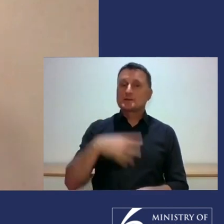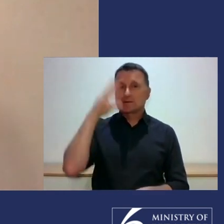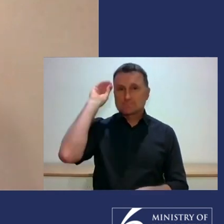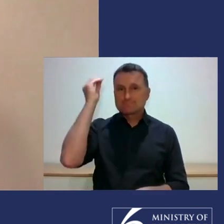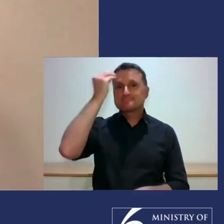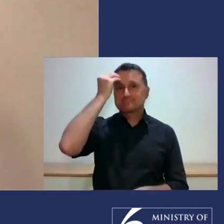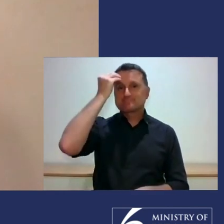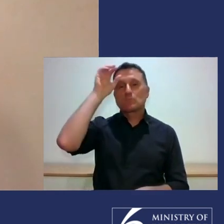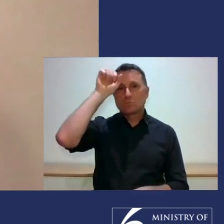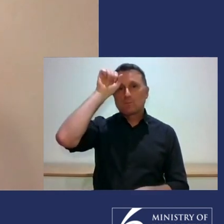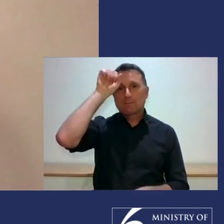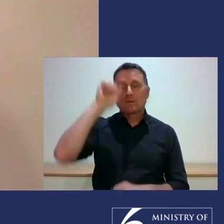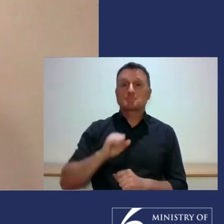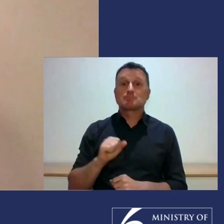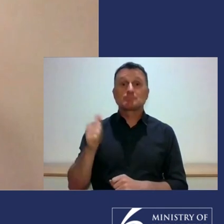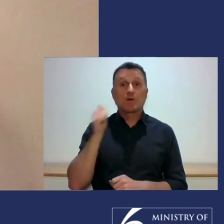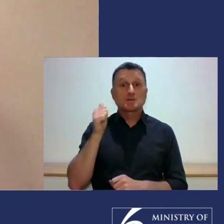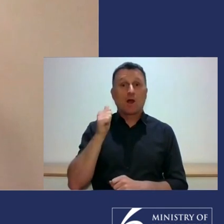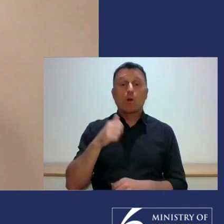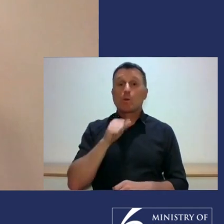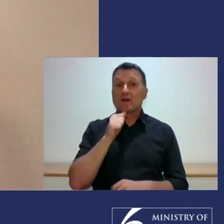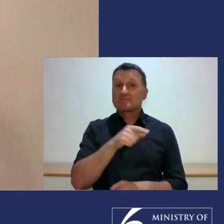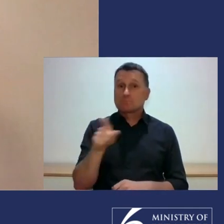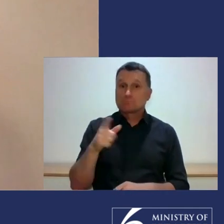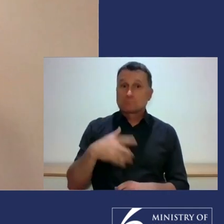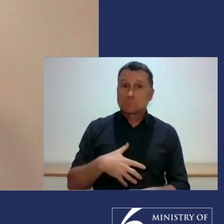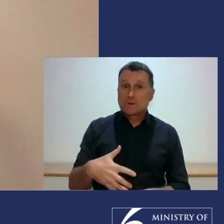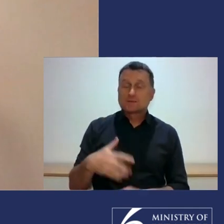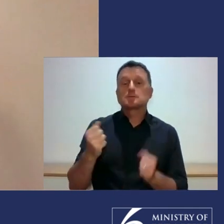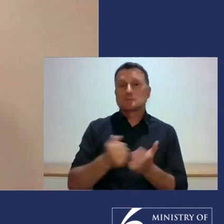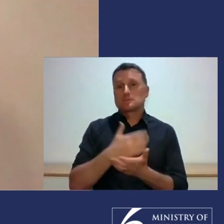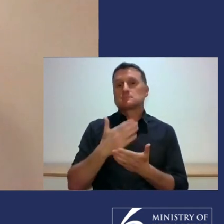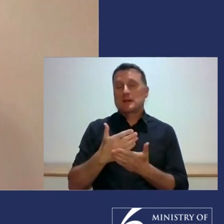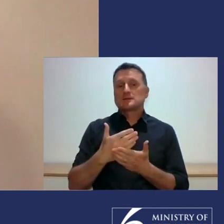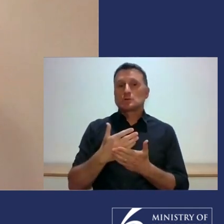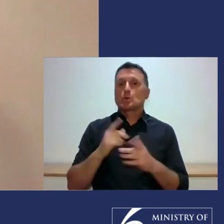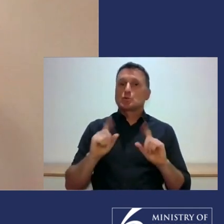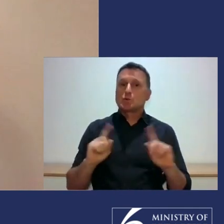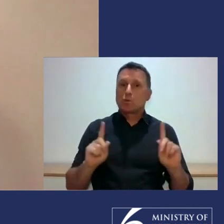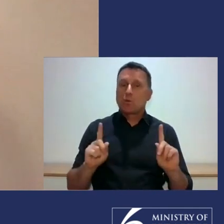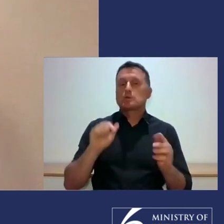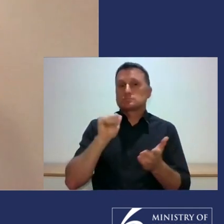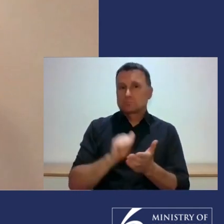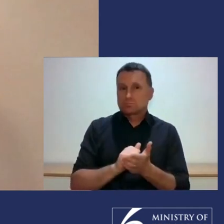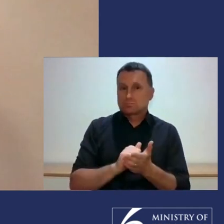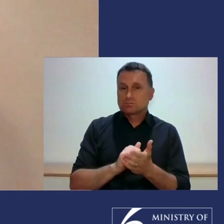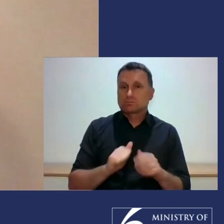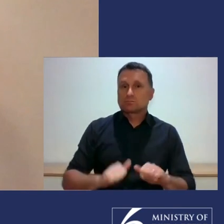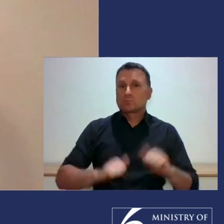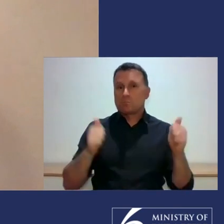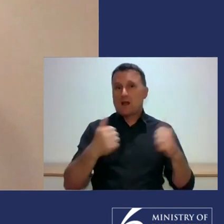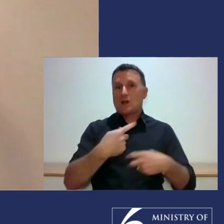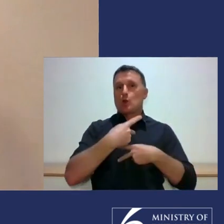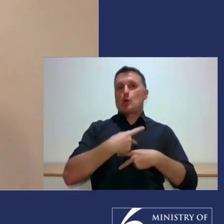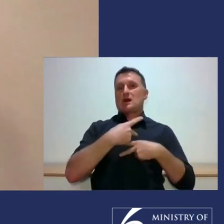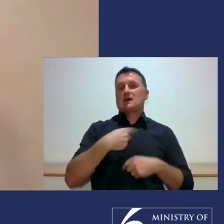to do what's best for themselves and their baby for the safest pregnancy. This is one of the vaccines that